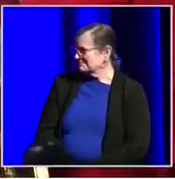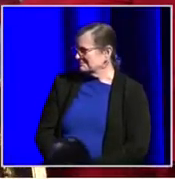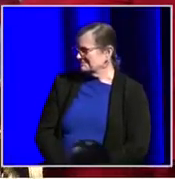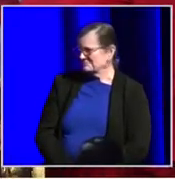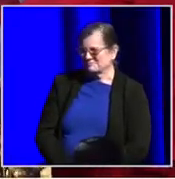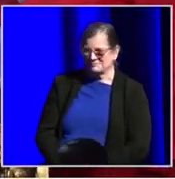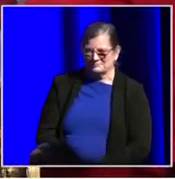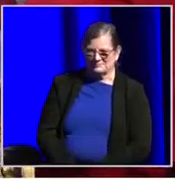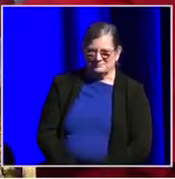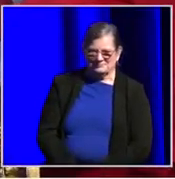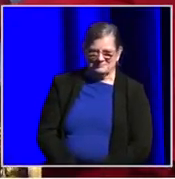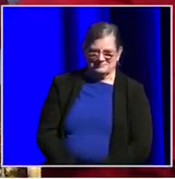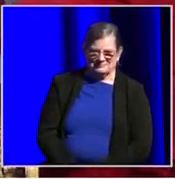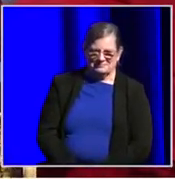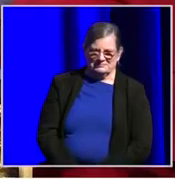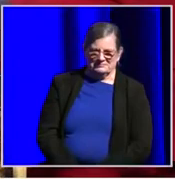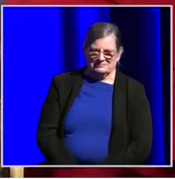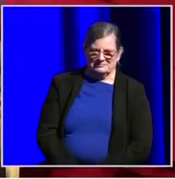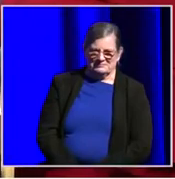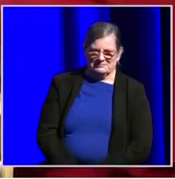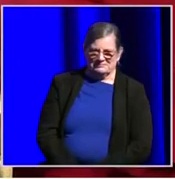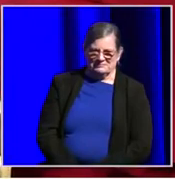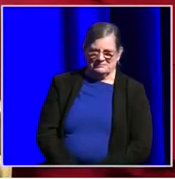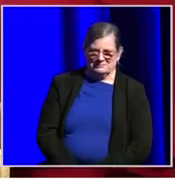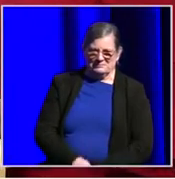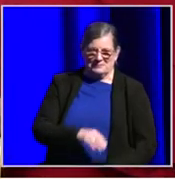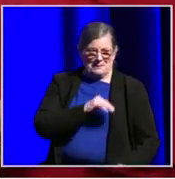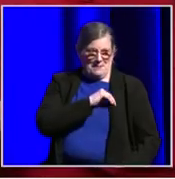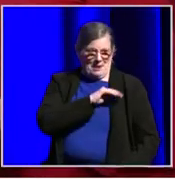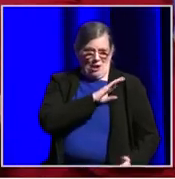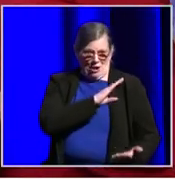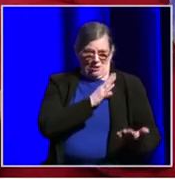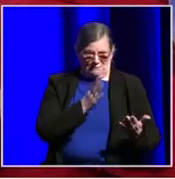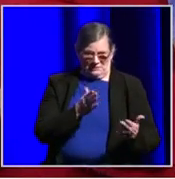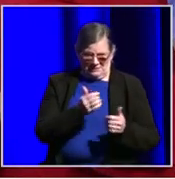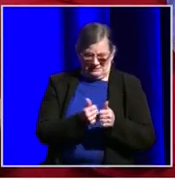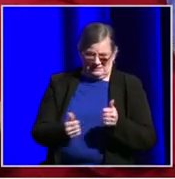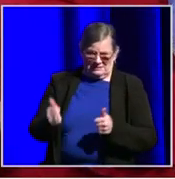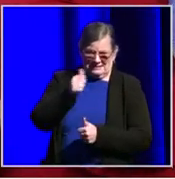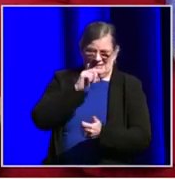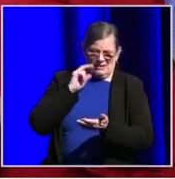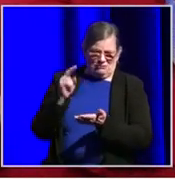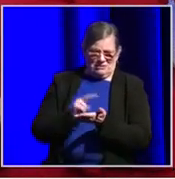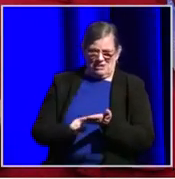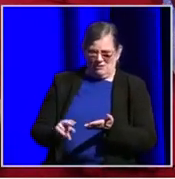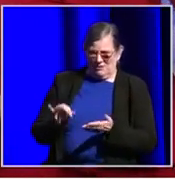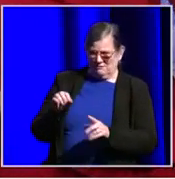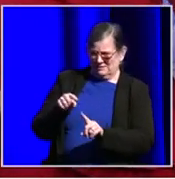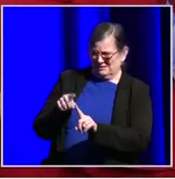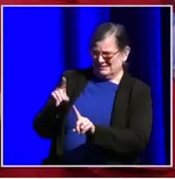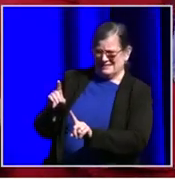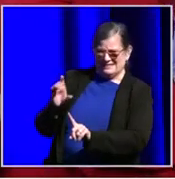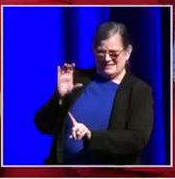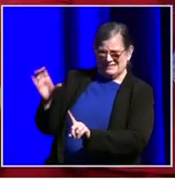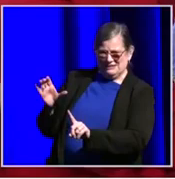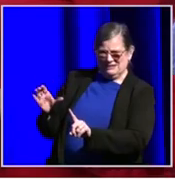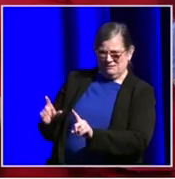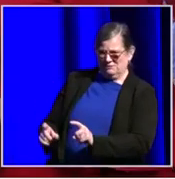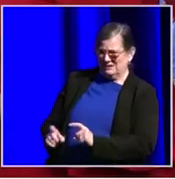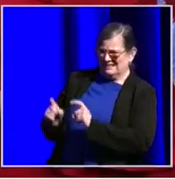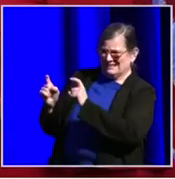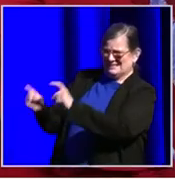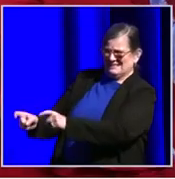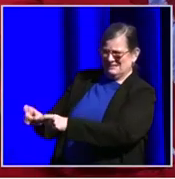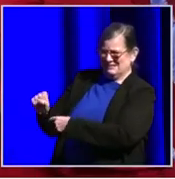Mayor, as Secretary of State for the District of Columbia, I like to transfer the seal of the District of Columbia the